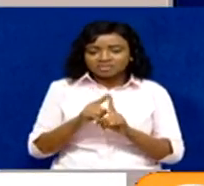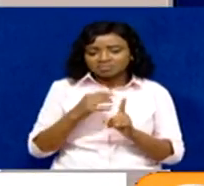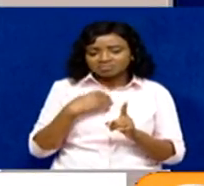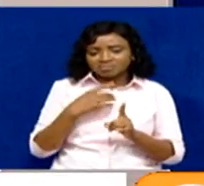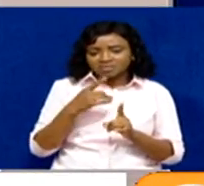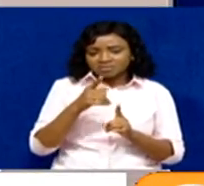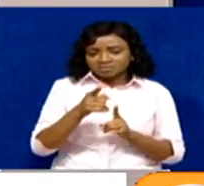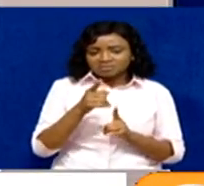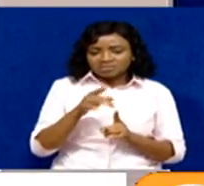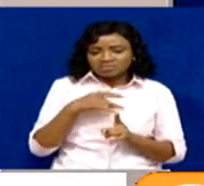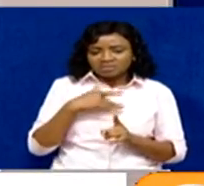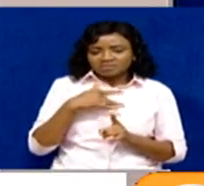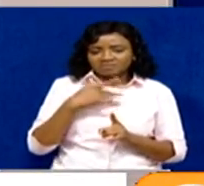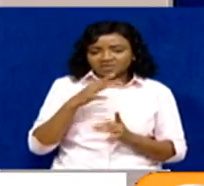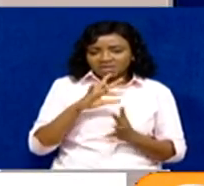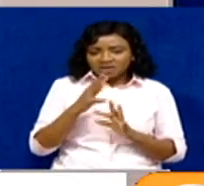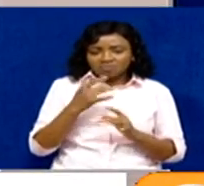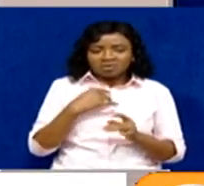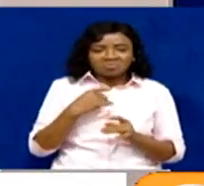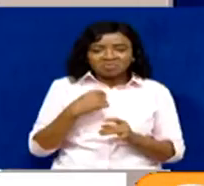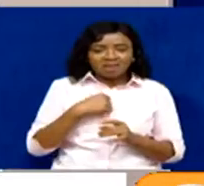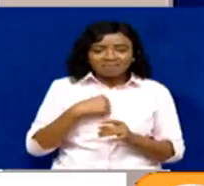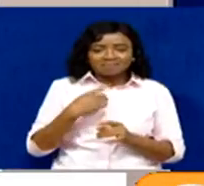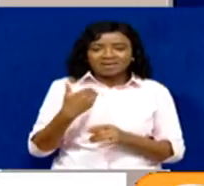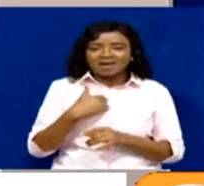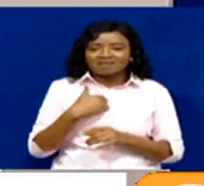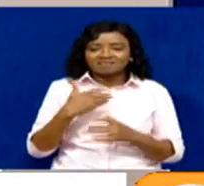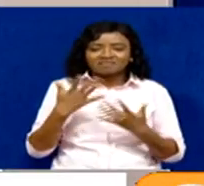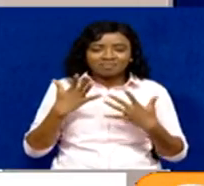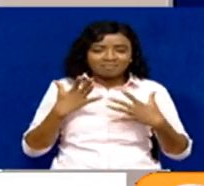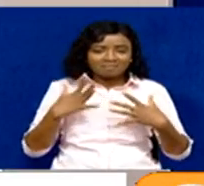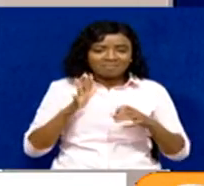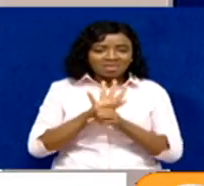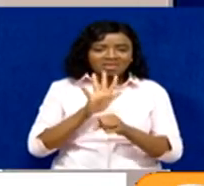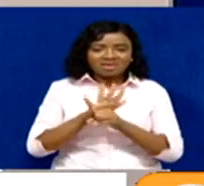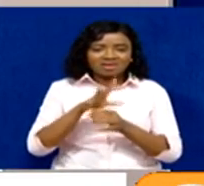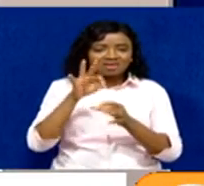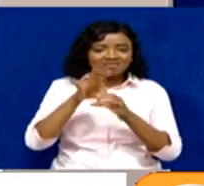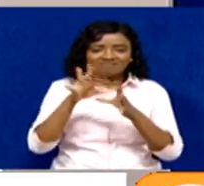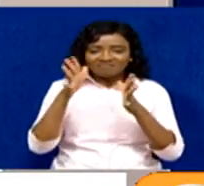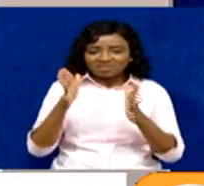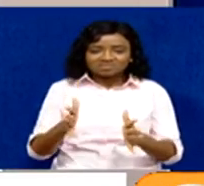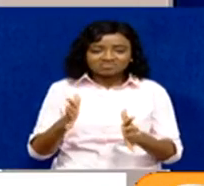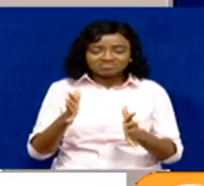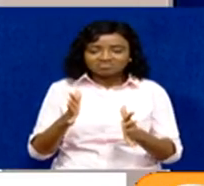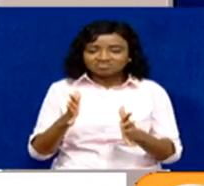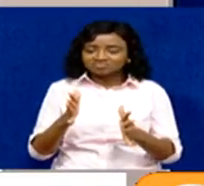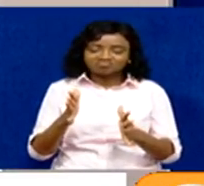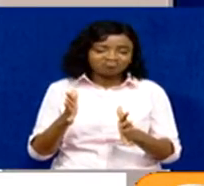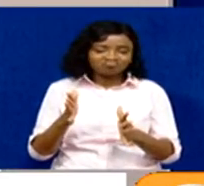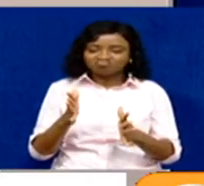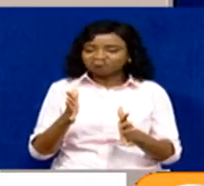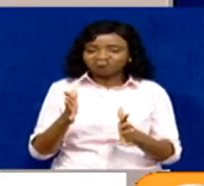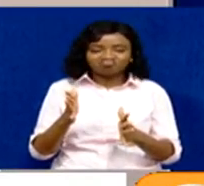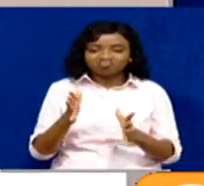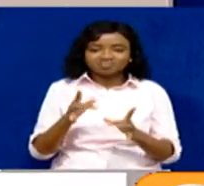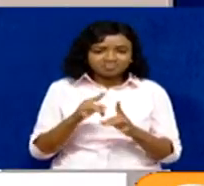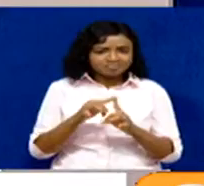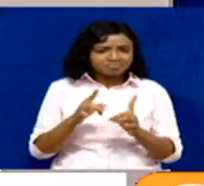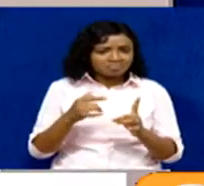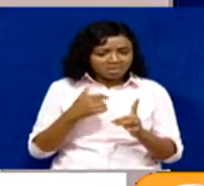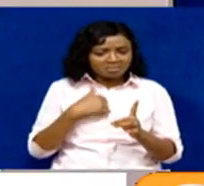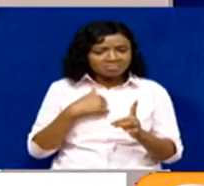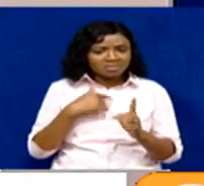things, in terms of numbers, I saw that it was going to be an uphill task. But in terms of what it